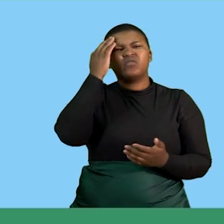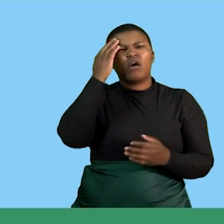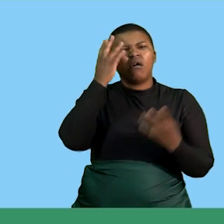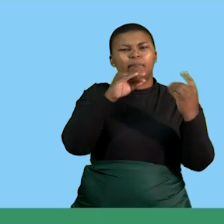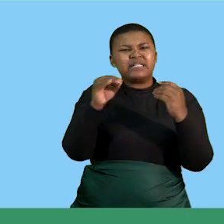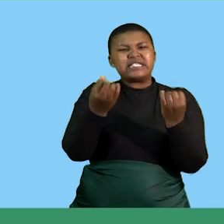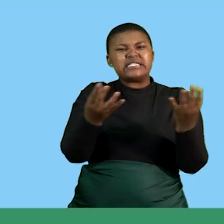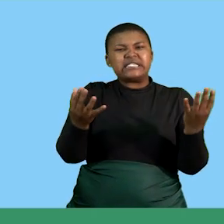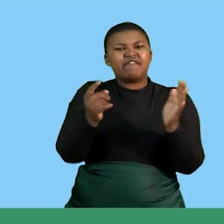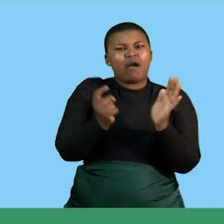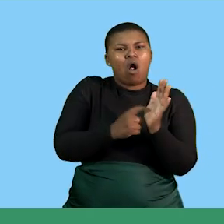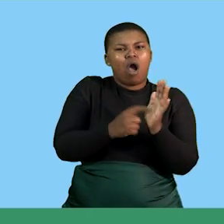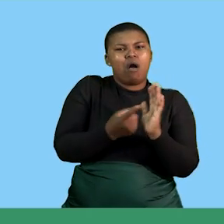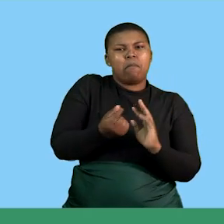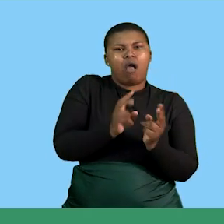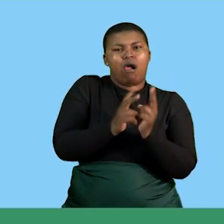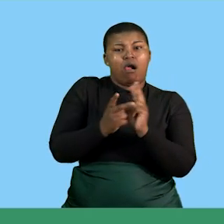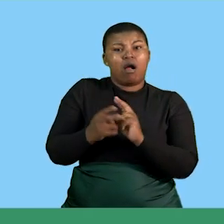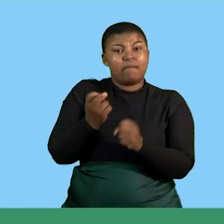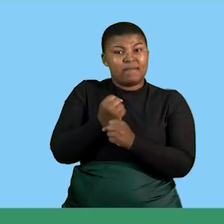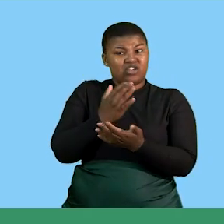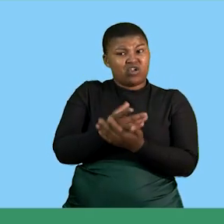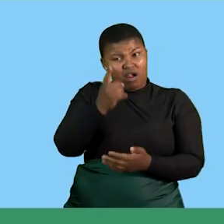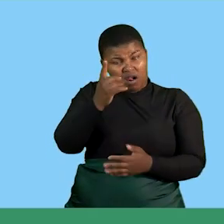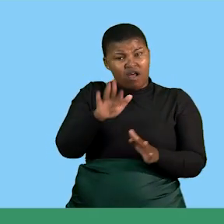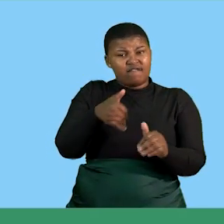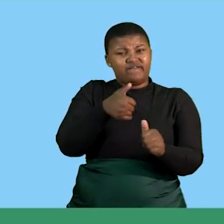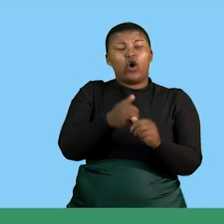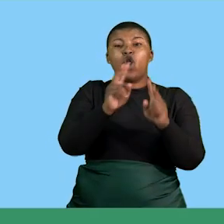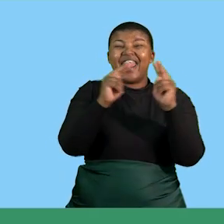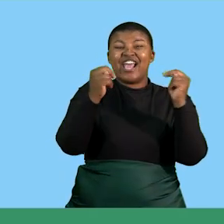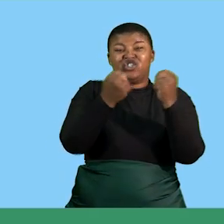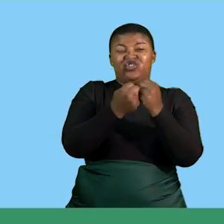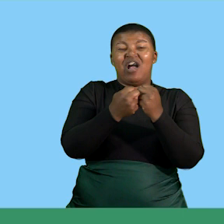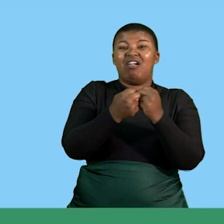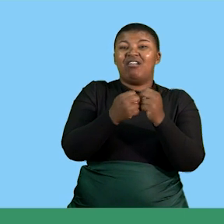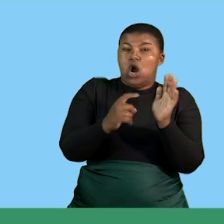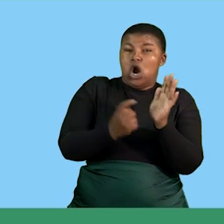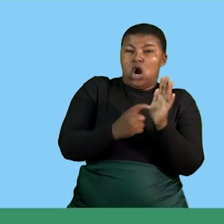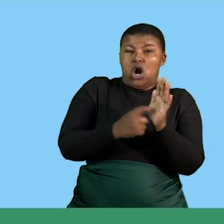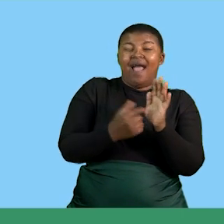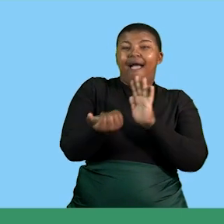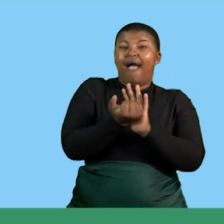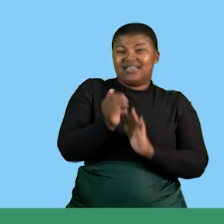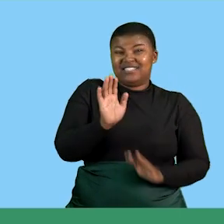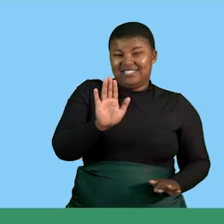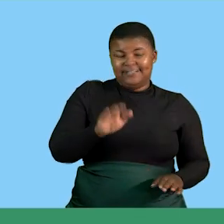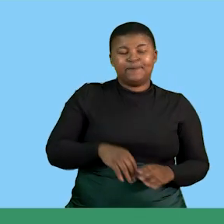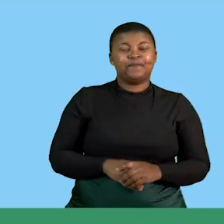product. The following example is Airports Company South Africa, which of course then regulates